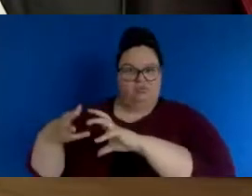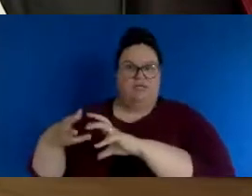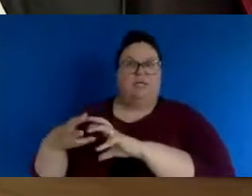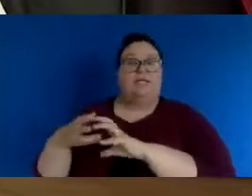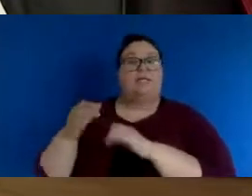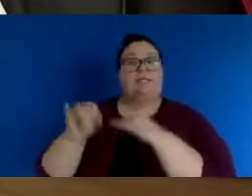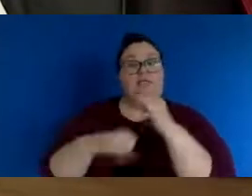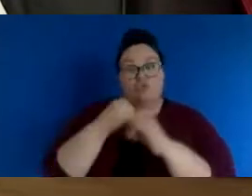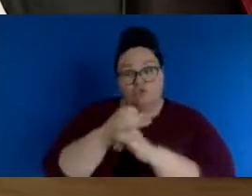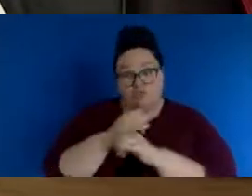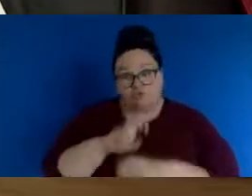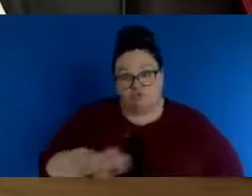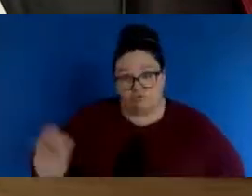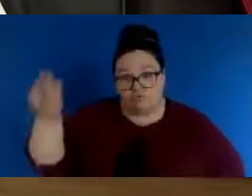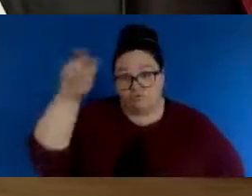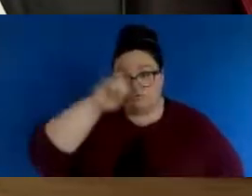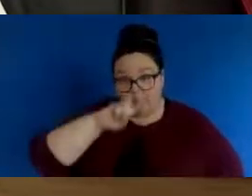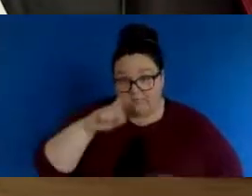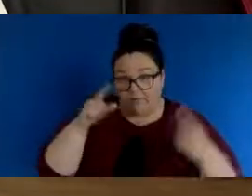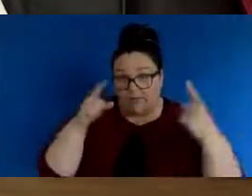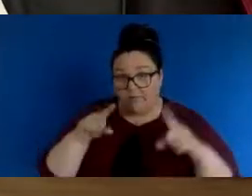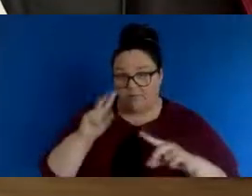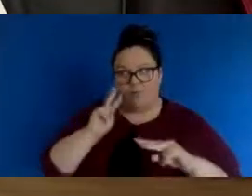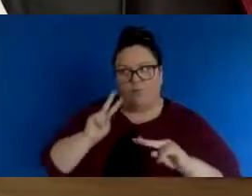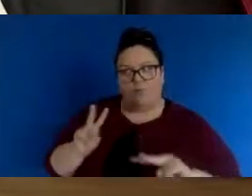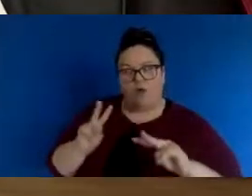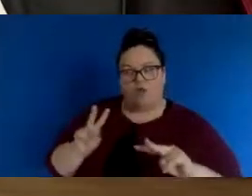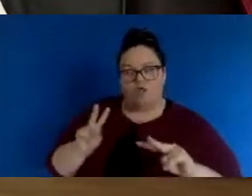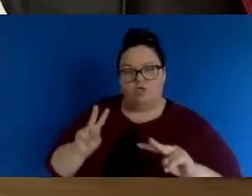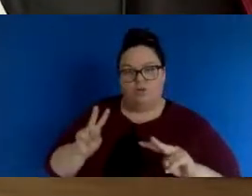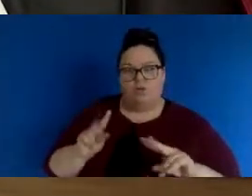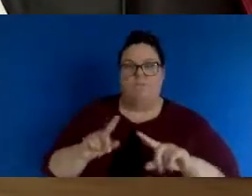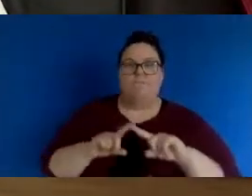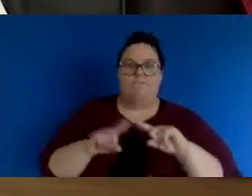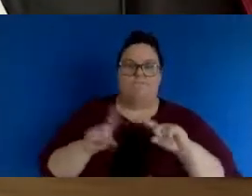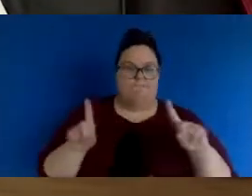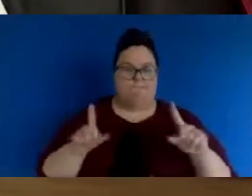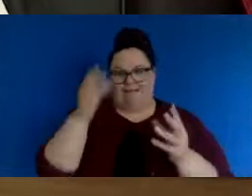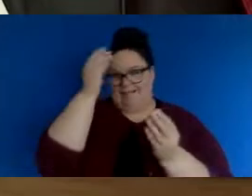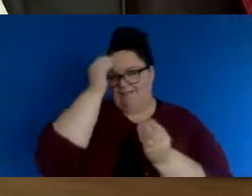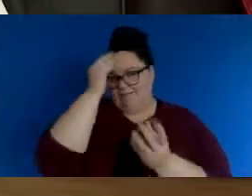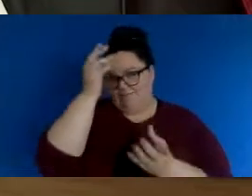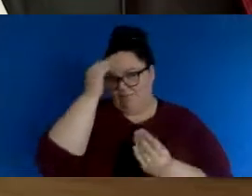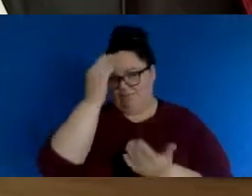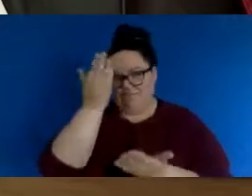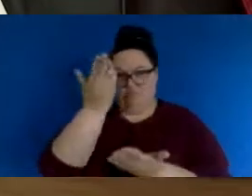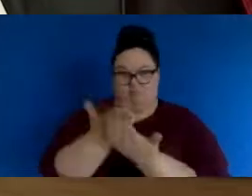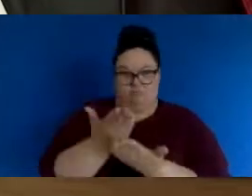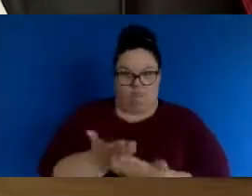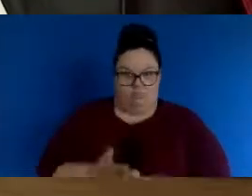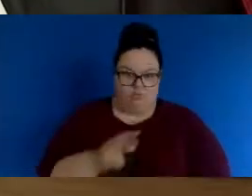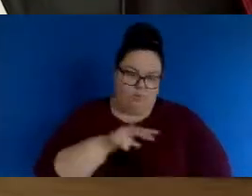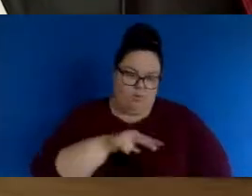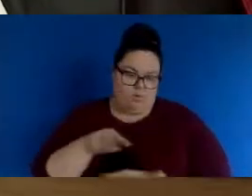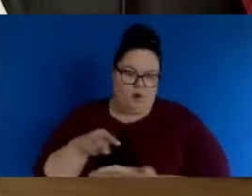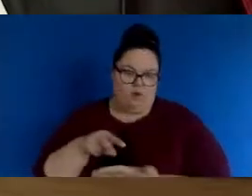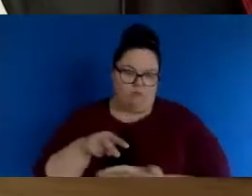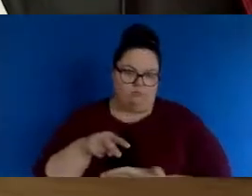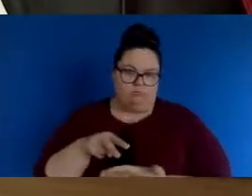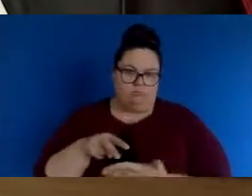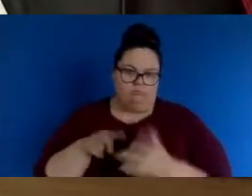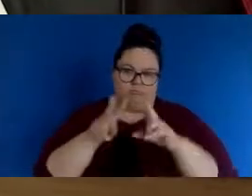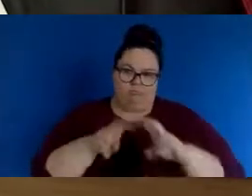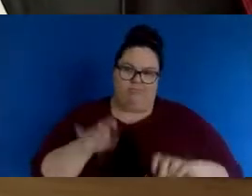happens, we'll keep an eye on that as well. But certainly our data is what has been driving most of our decisions in terms